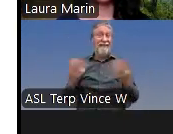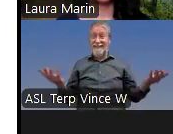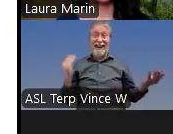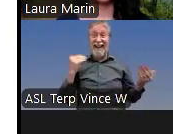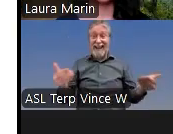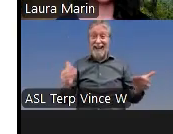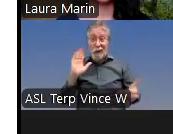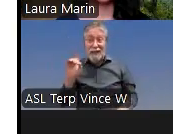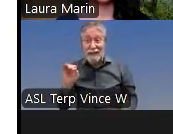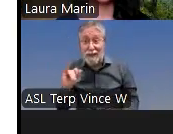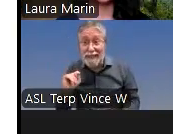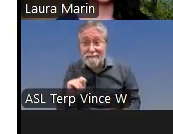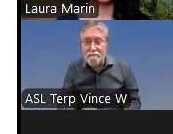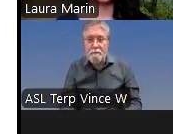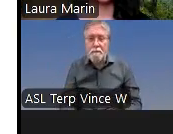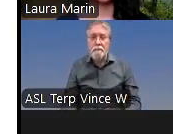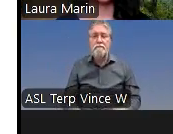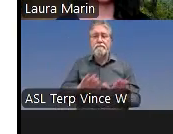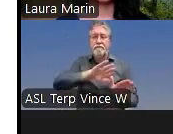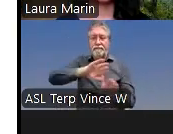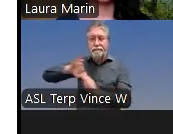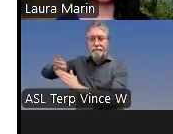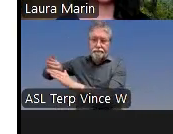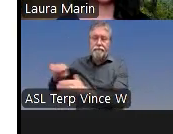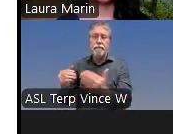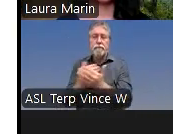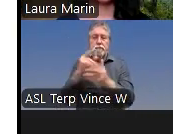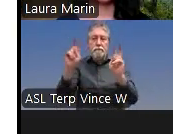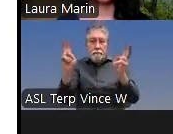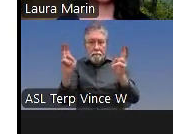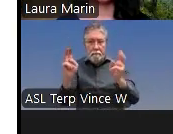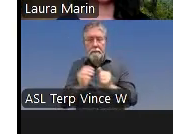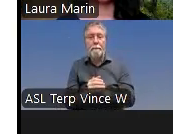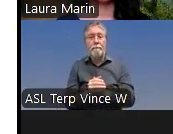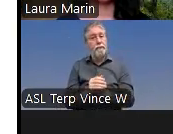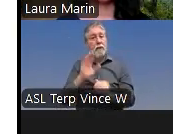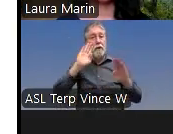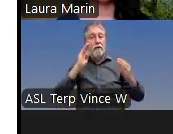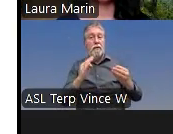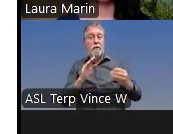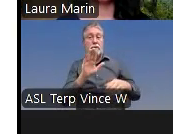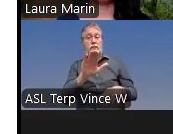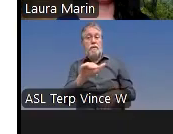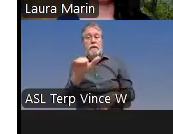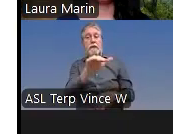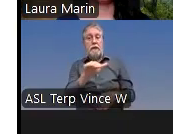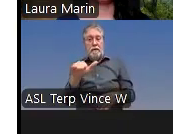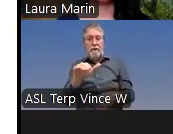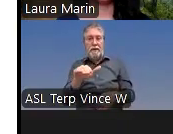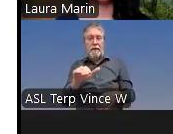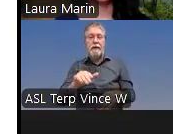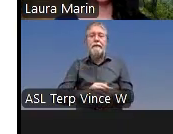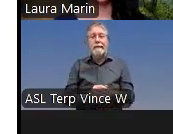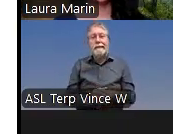Okay, let's shift gears now and talk more about the sites in your neck of the woods, as we'd say in New